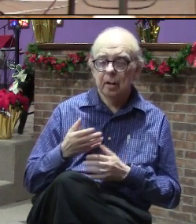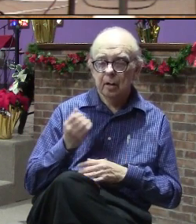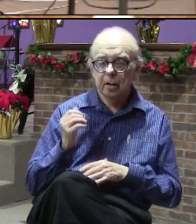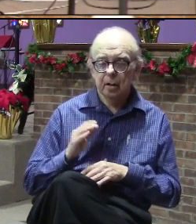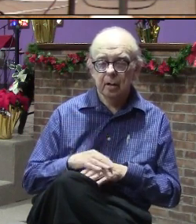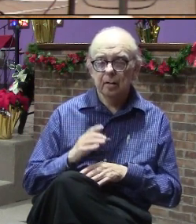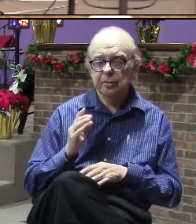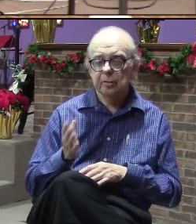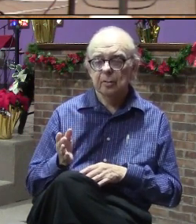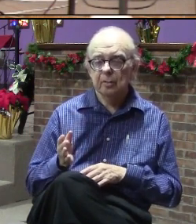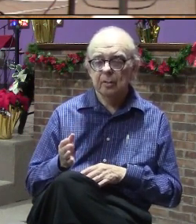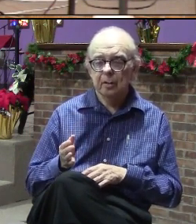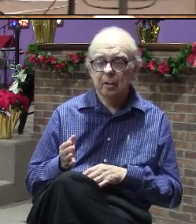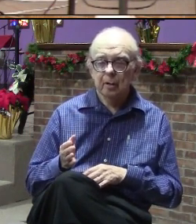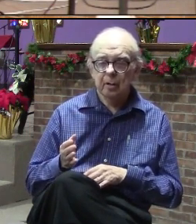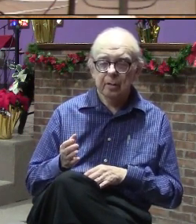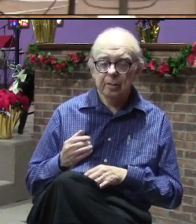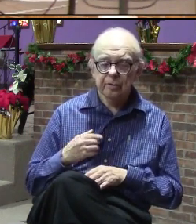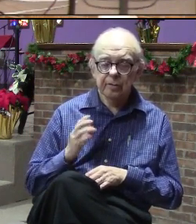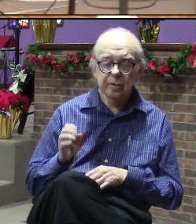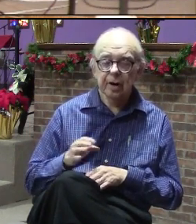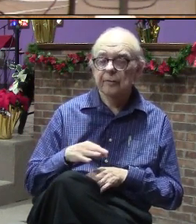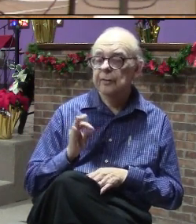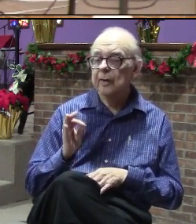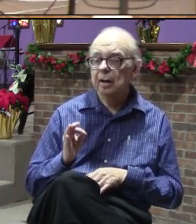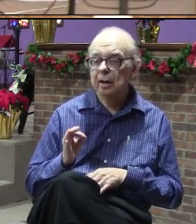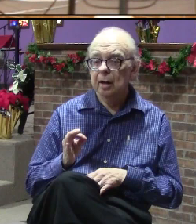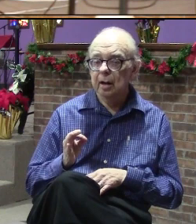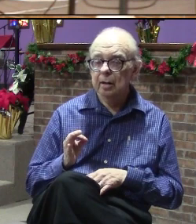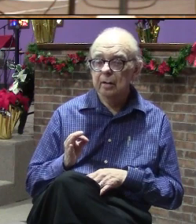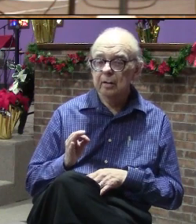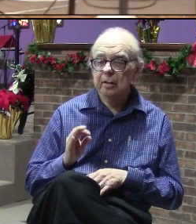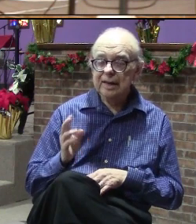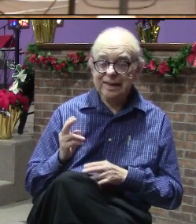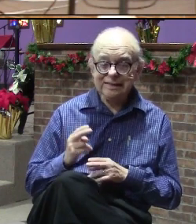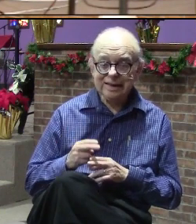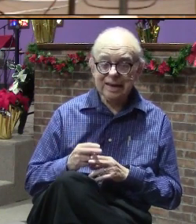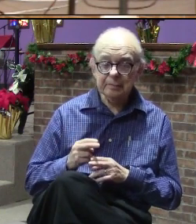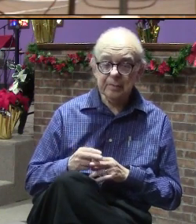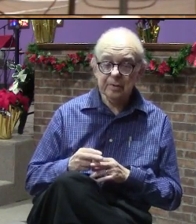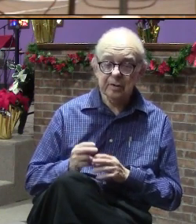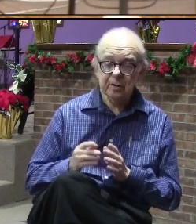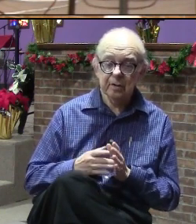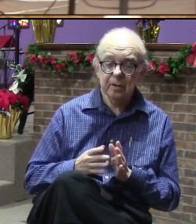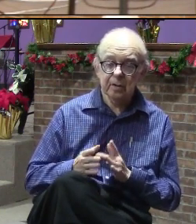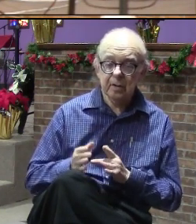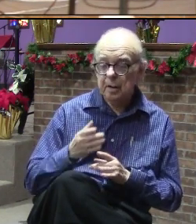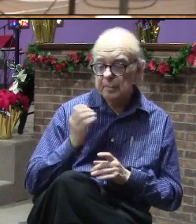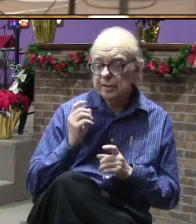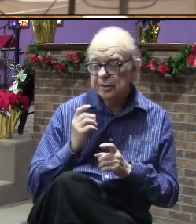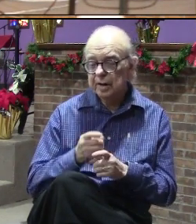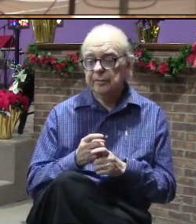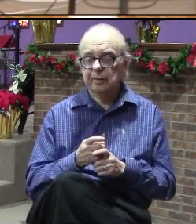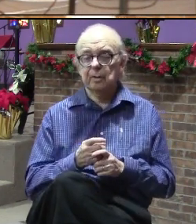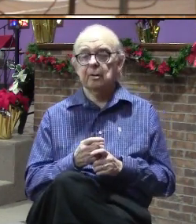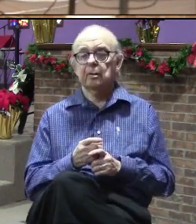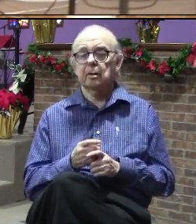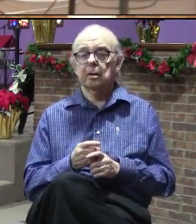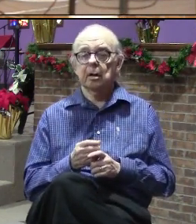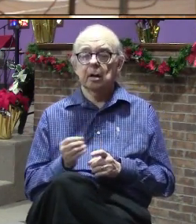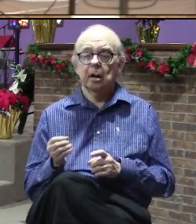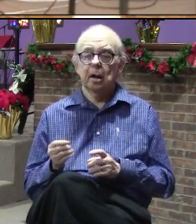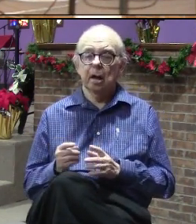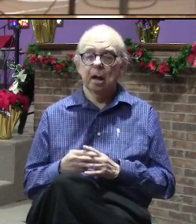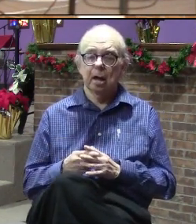you could ever find. And his name is Jesus, the best gift. So let's